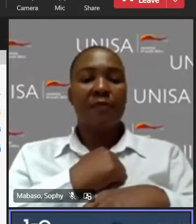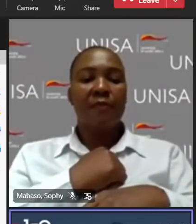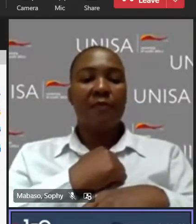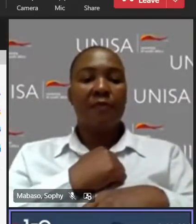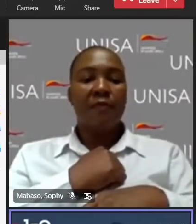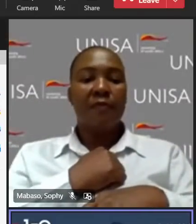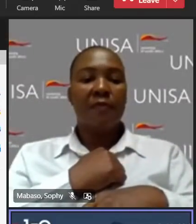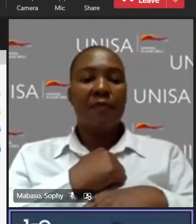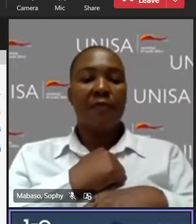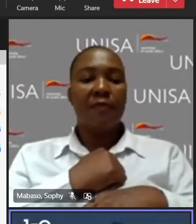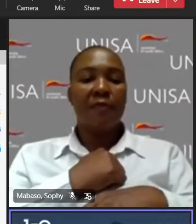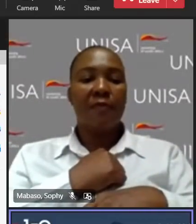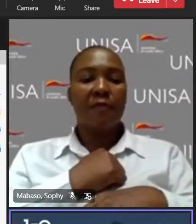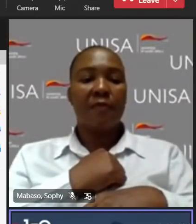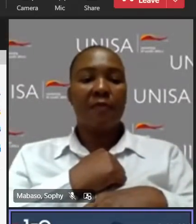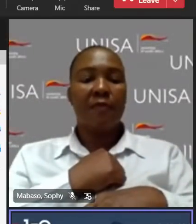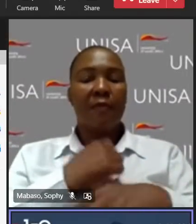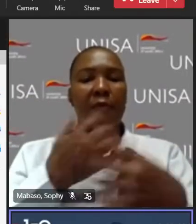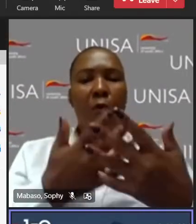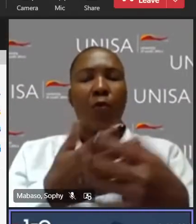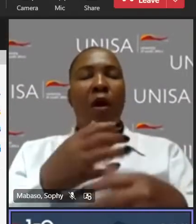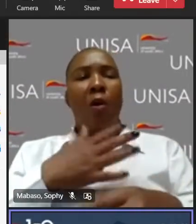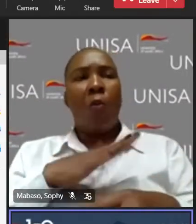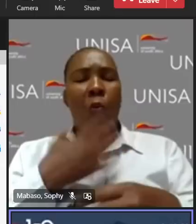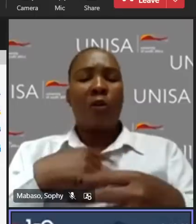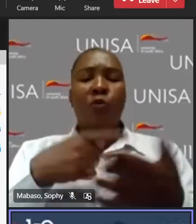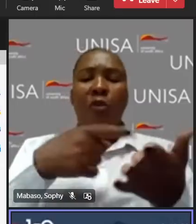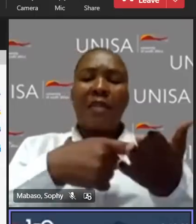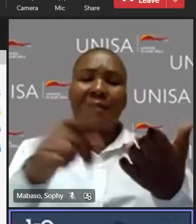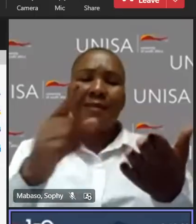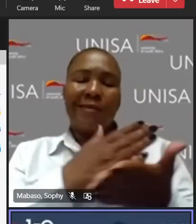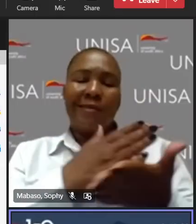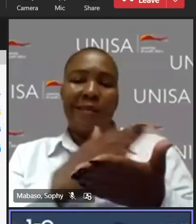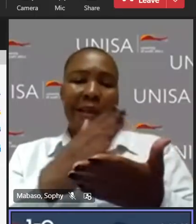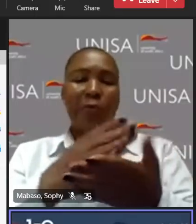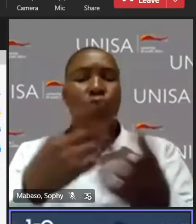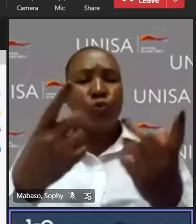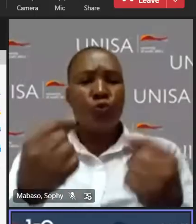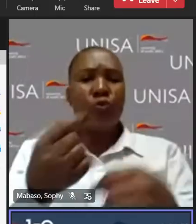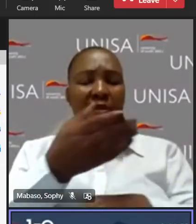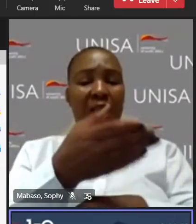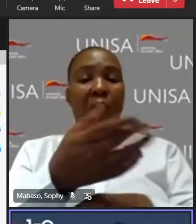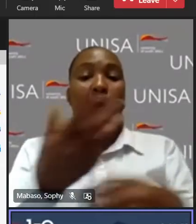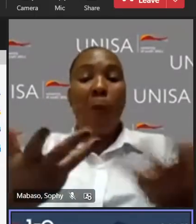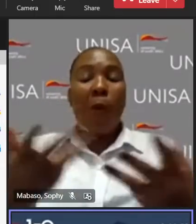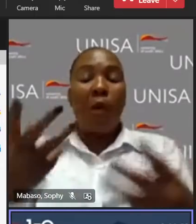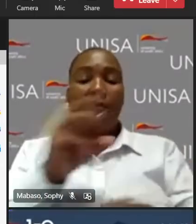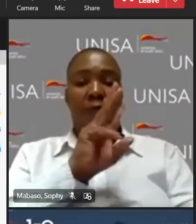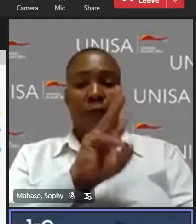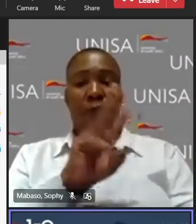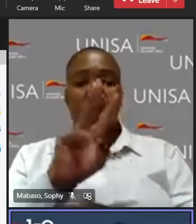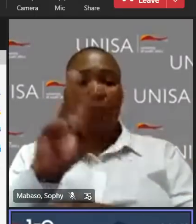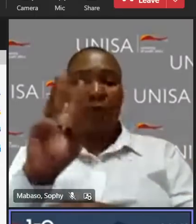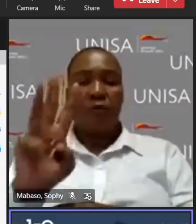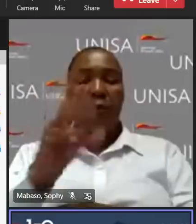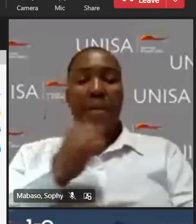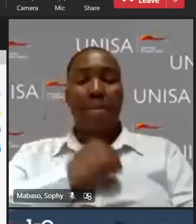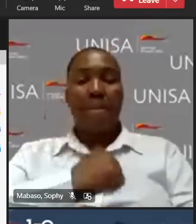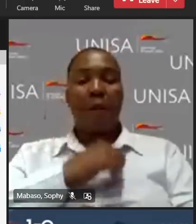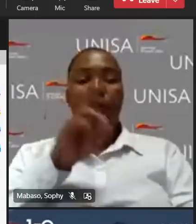I need to cancel some of my modules, you do it live on the website, on